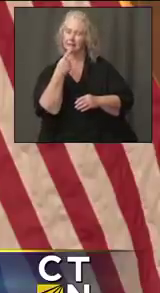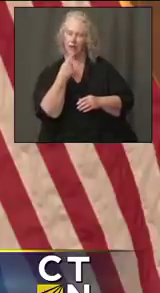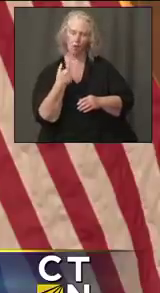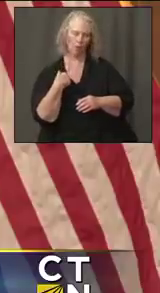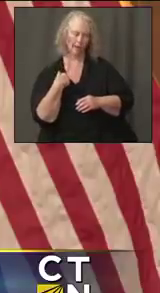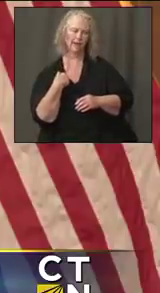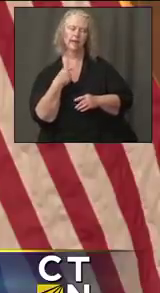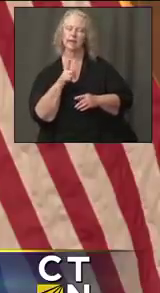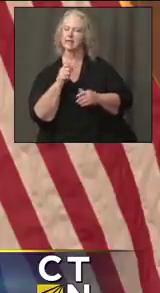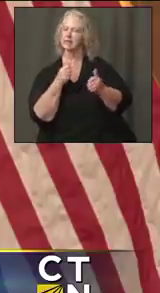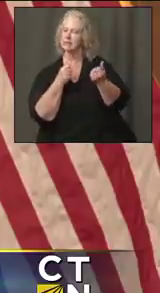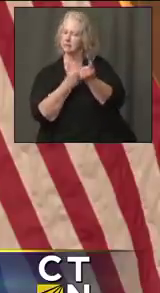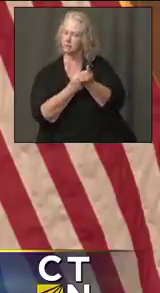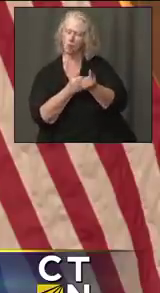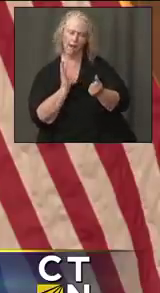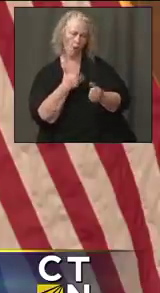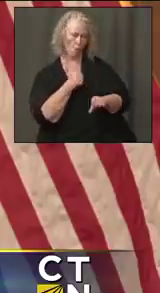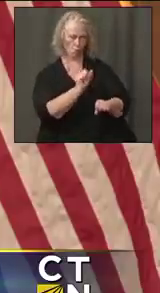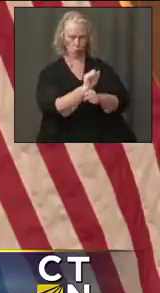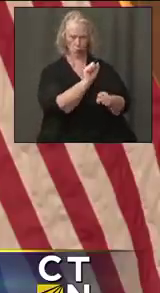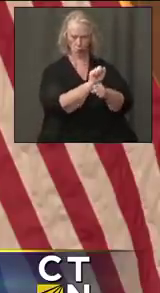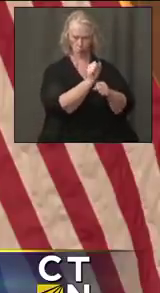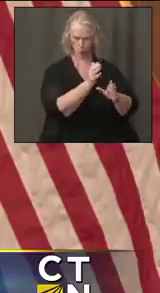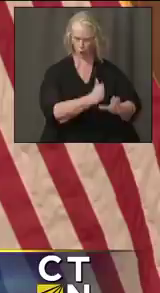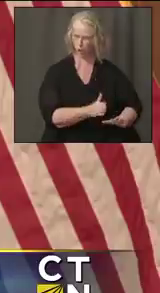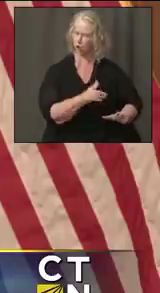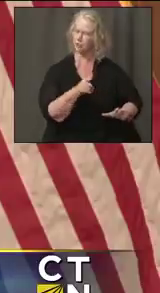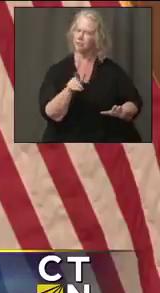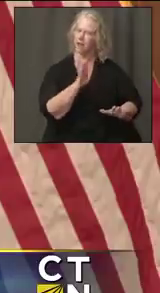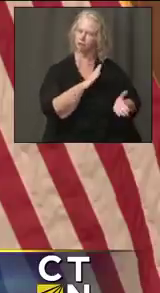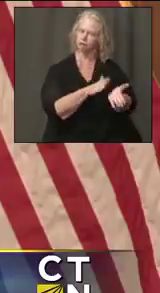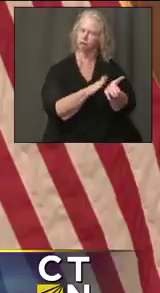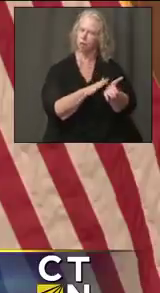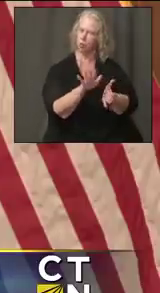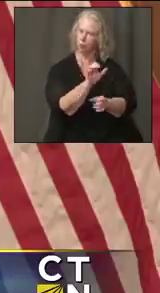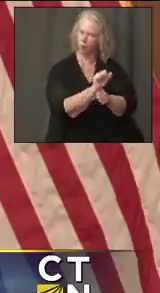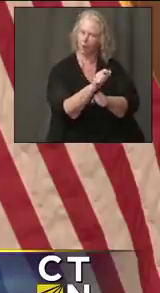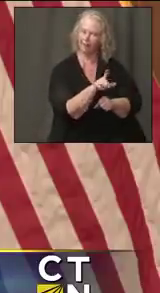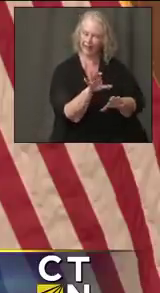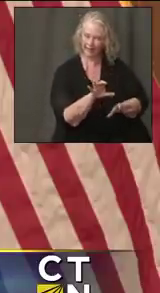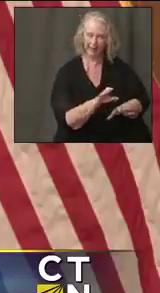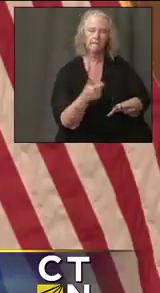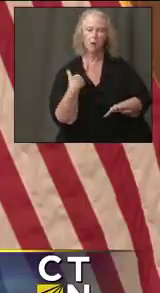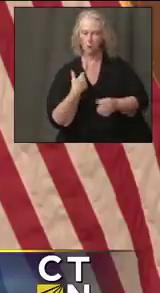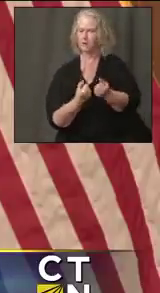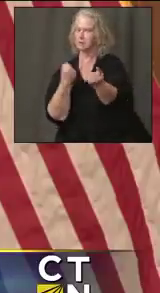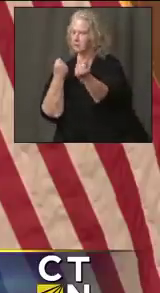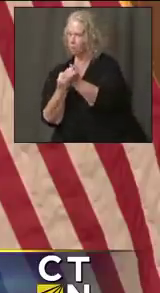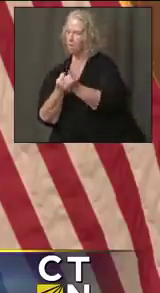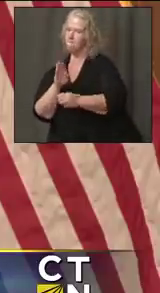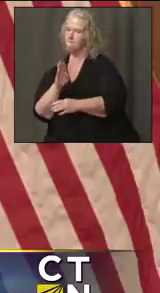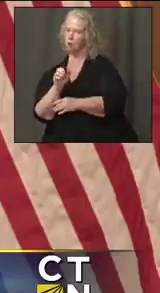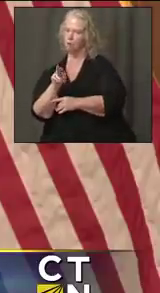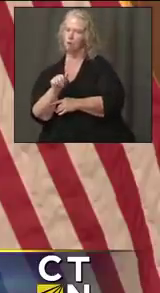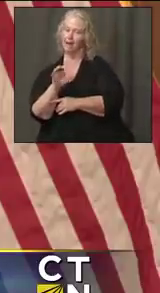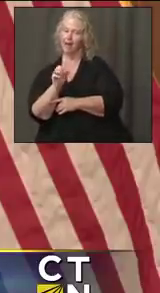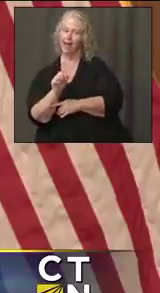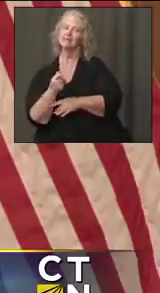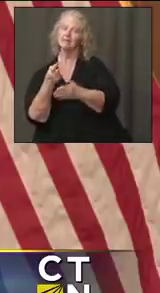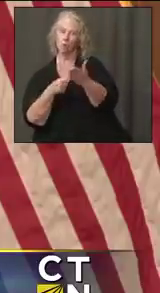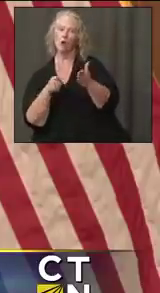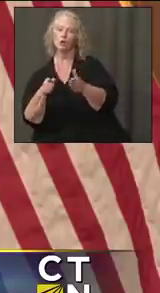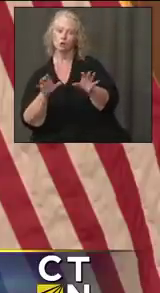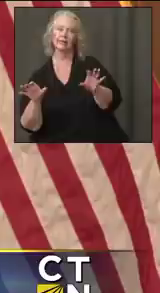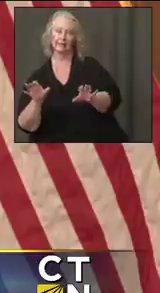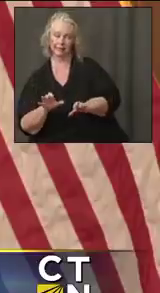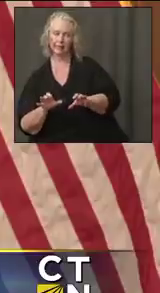stand by our nursing home workers and the heroic work that they have done. At the same time, we're going to stand by Barbara Cass and the heroic work that she's also doing on